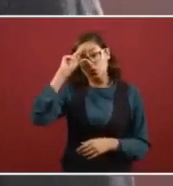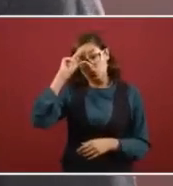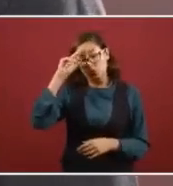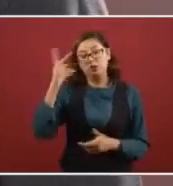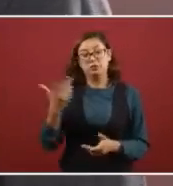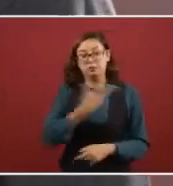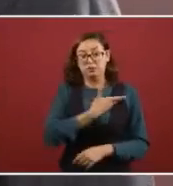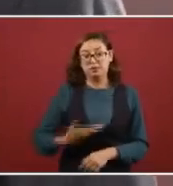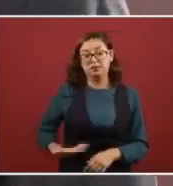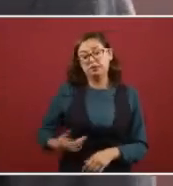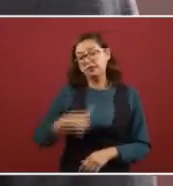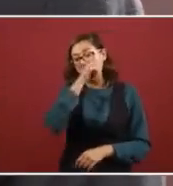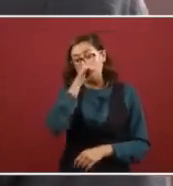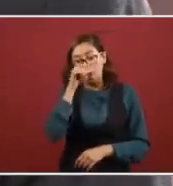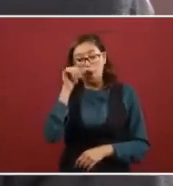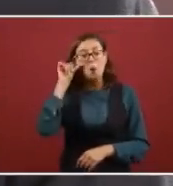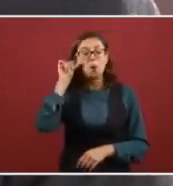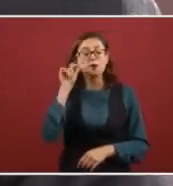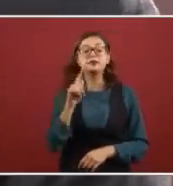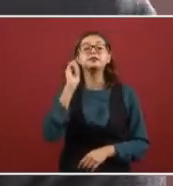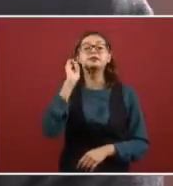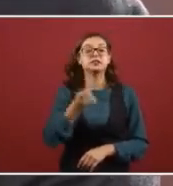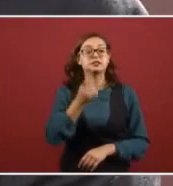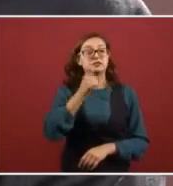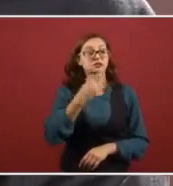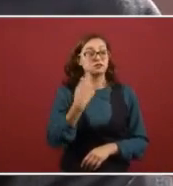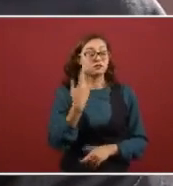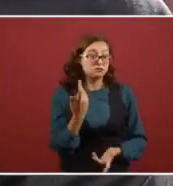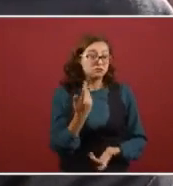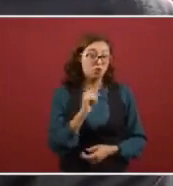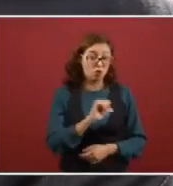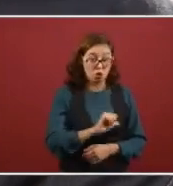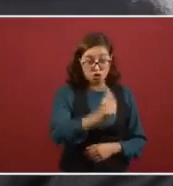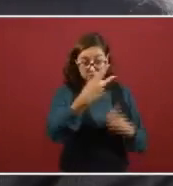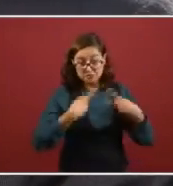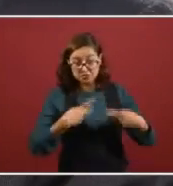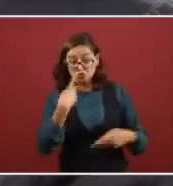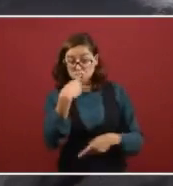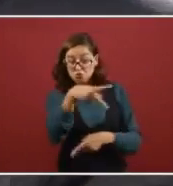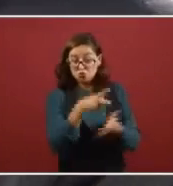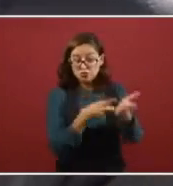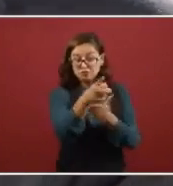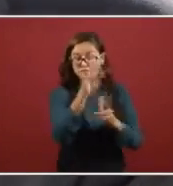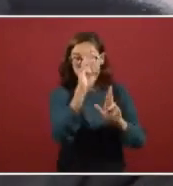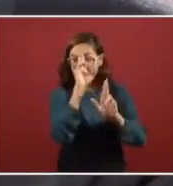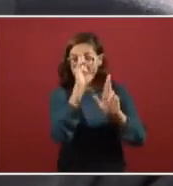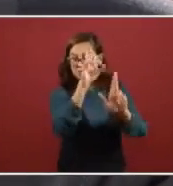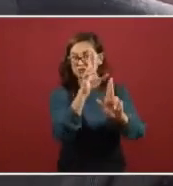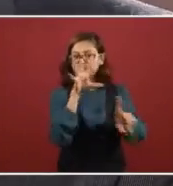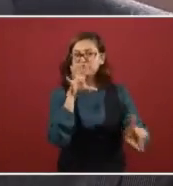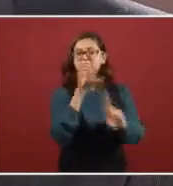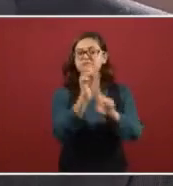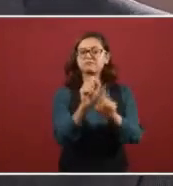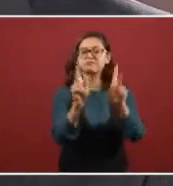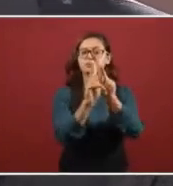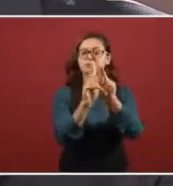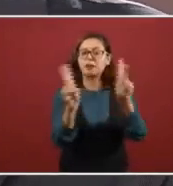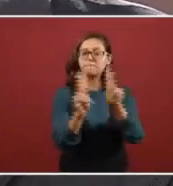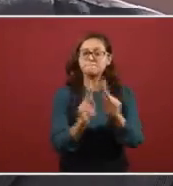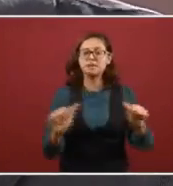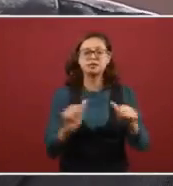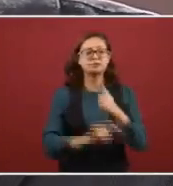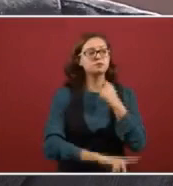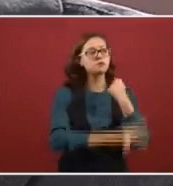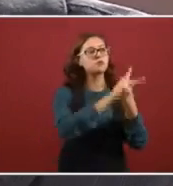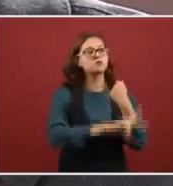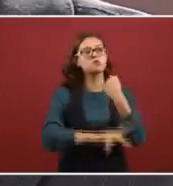con su Juárez gente. used to say, by, Respeto al derecho ajeno es la paz he said, the respect for y la no intervención, la Mm, autodeterminación de los